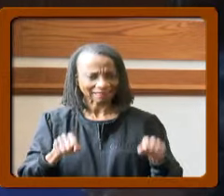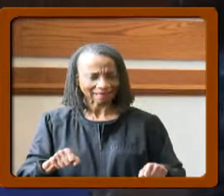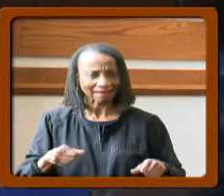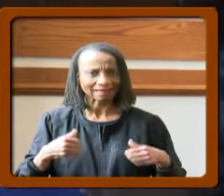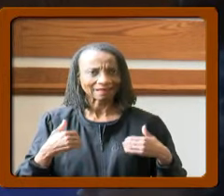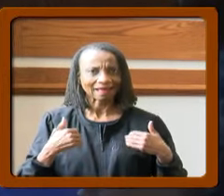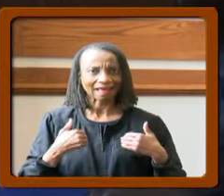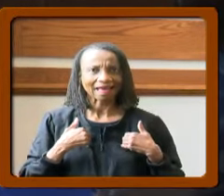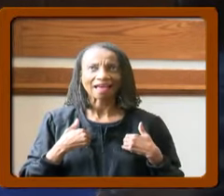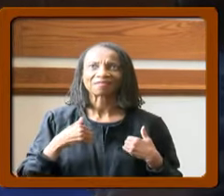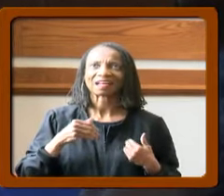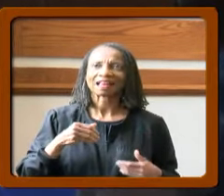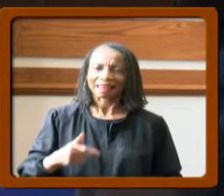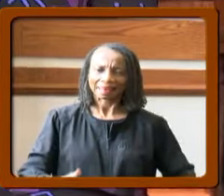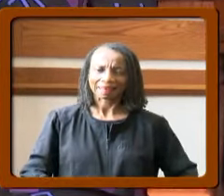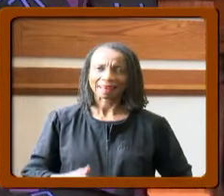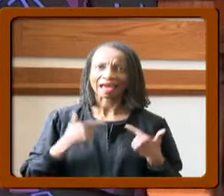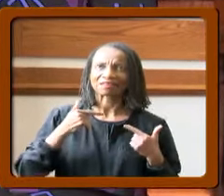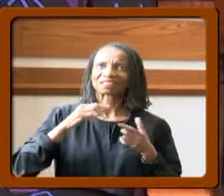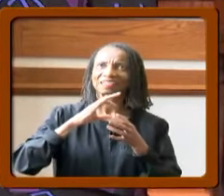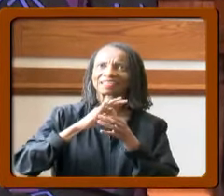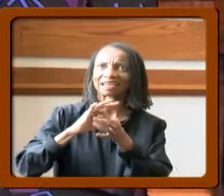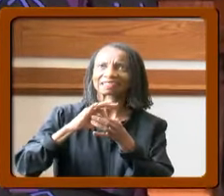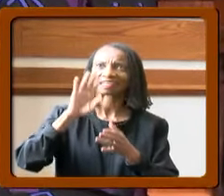in his name.